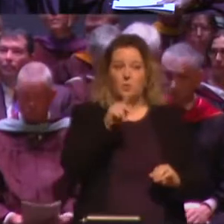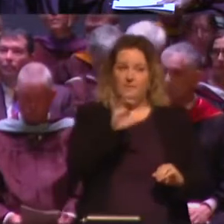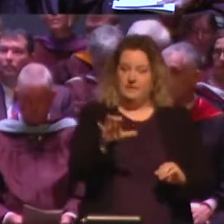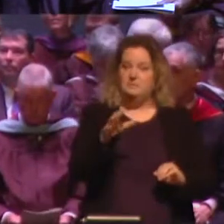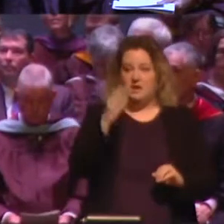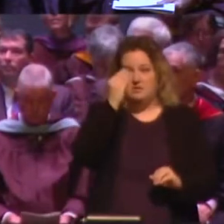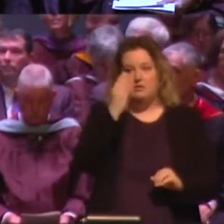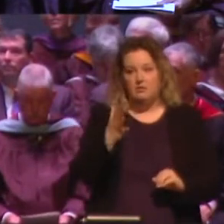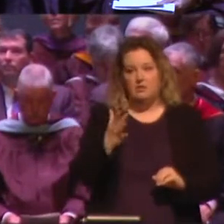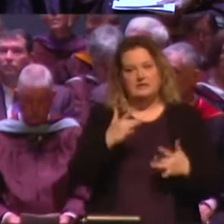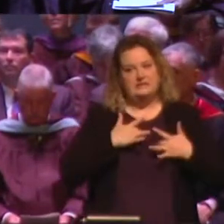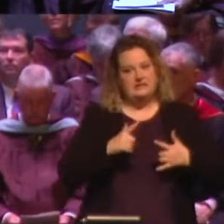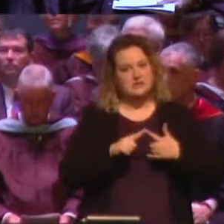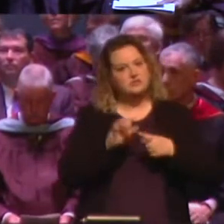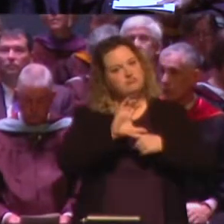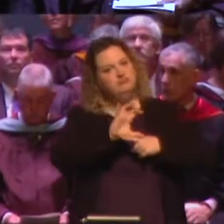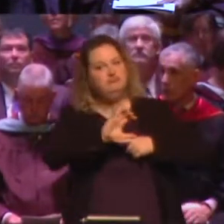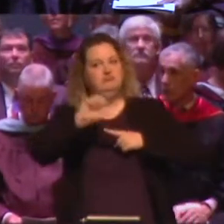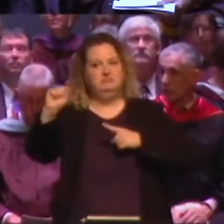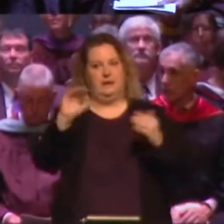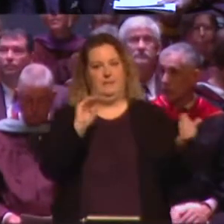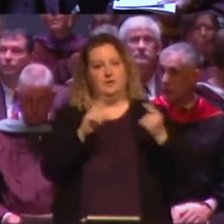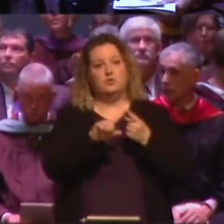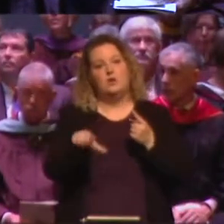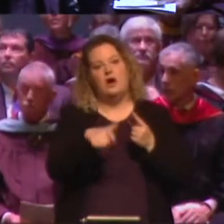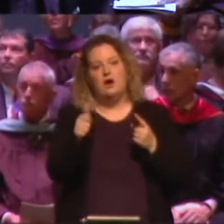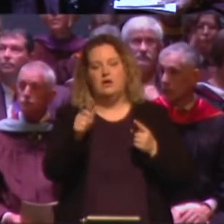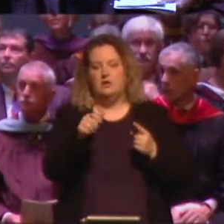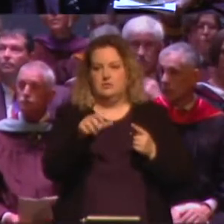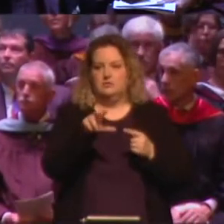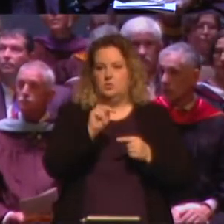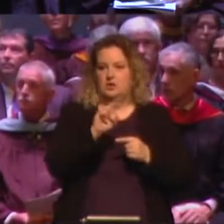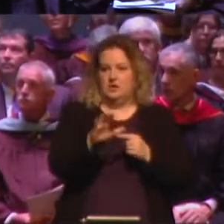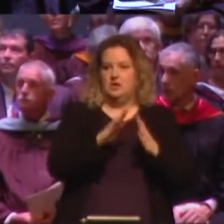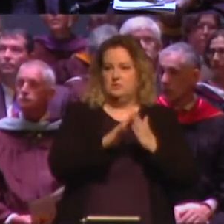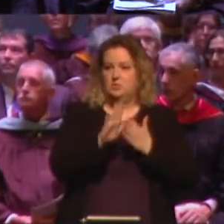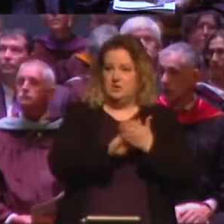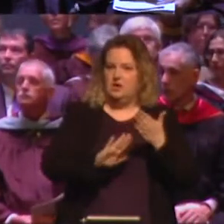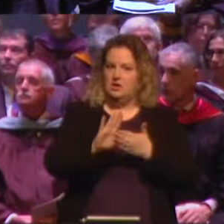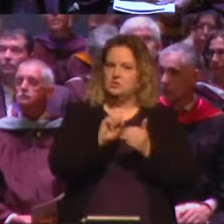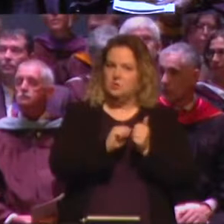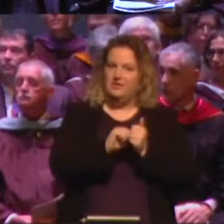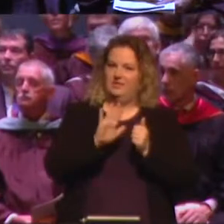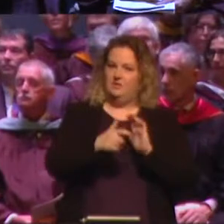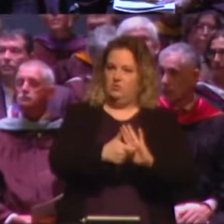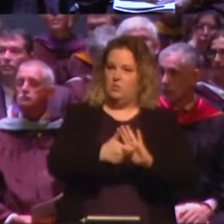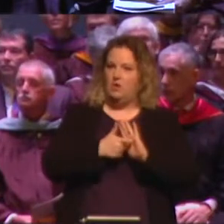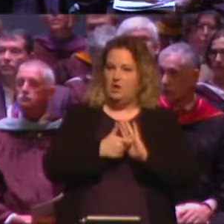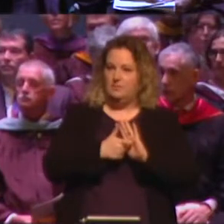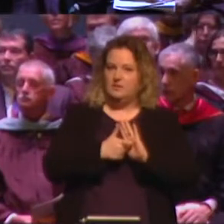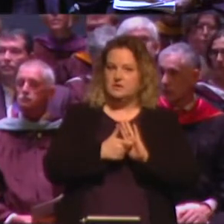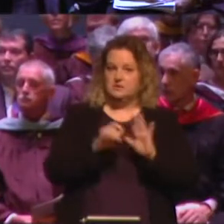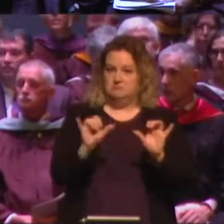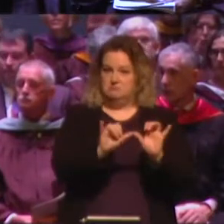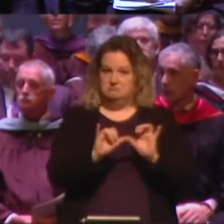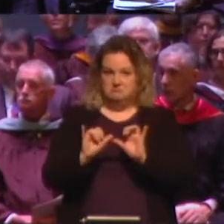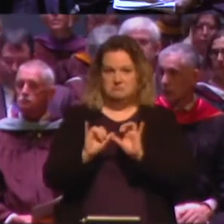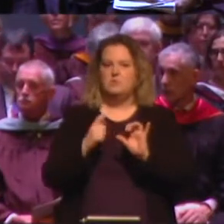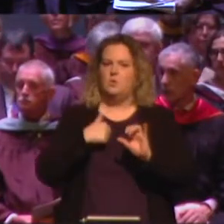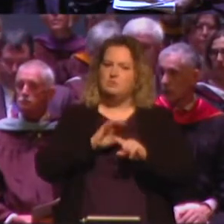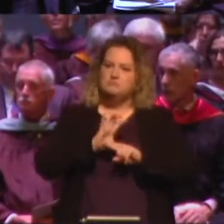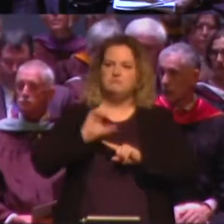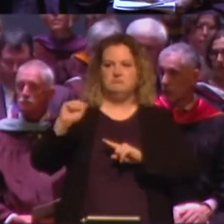outperforms many of the other North Carolina community colleges in the mandated performance measures. And our surveys indicate that our students are pleased